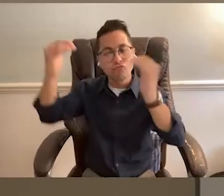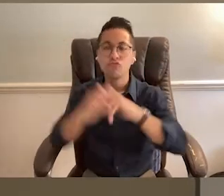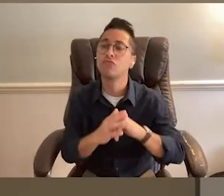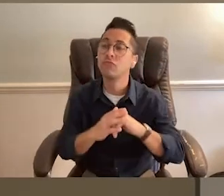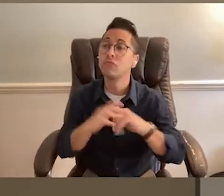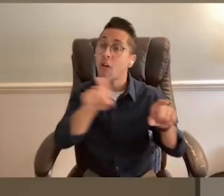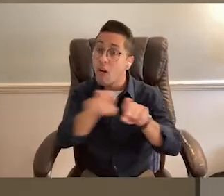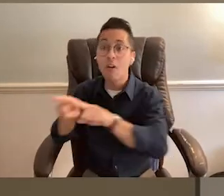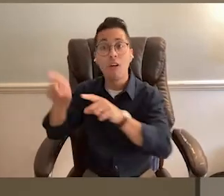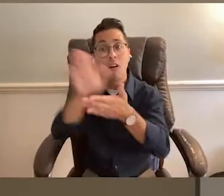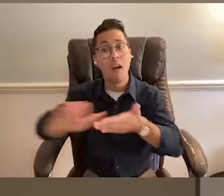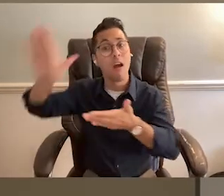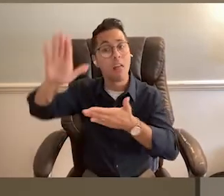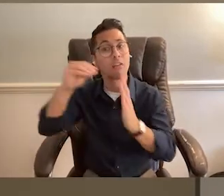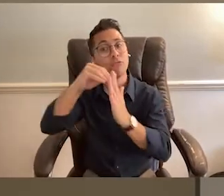And we have two more.